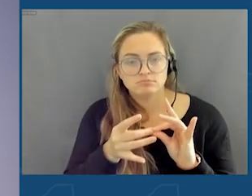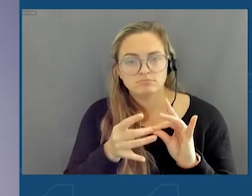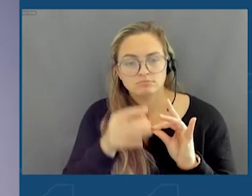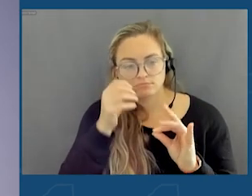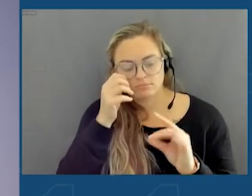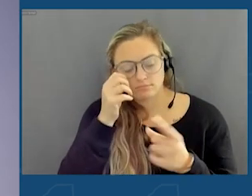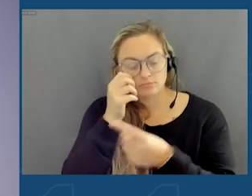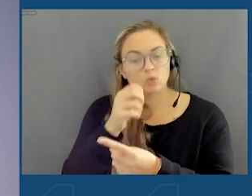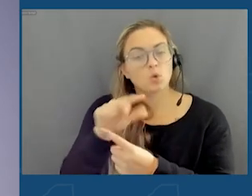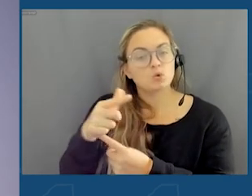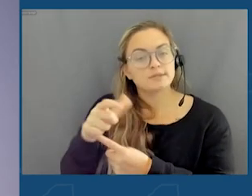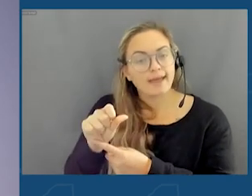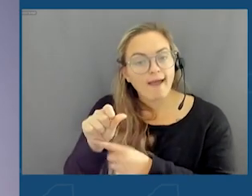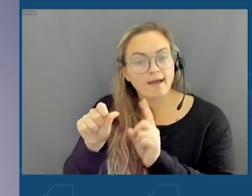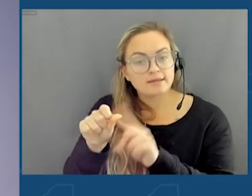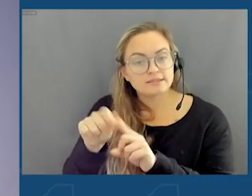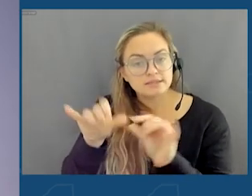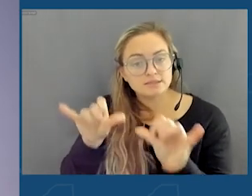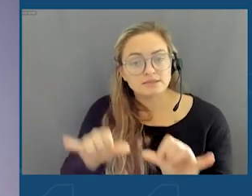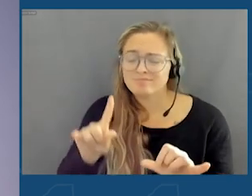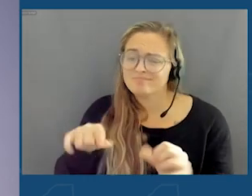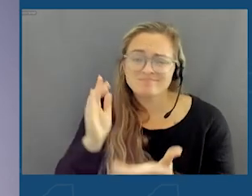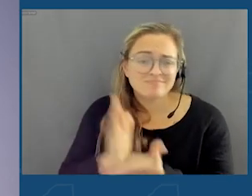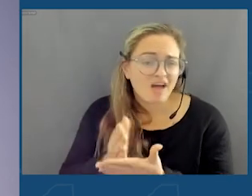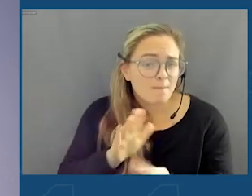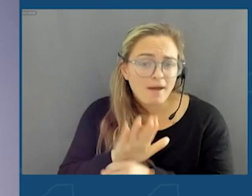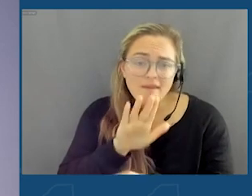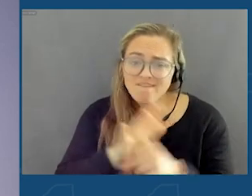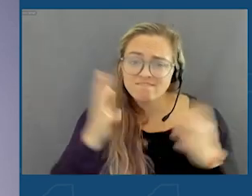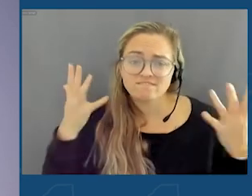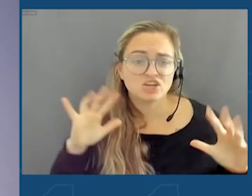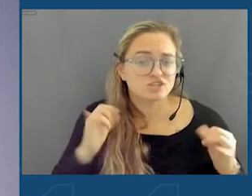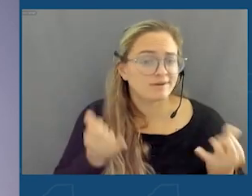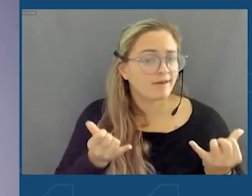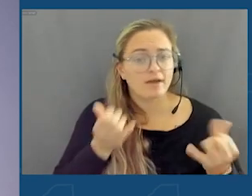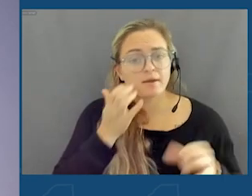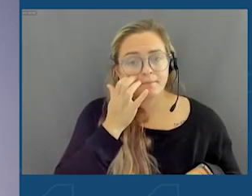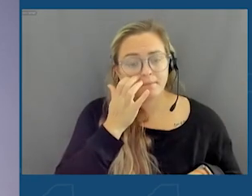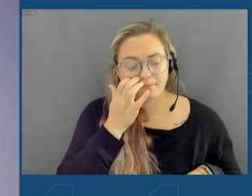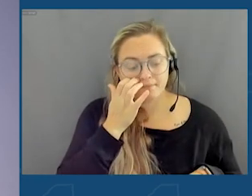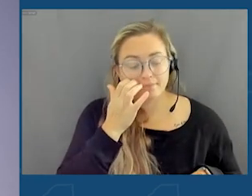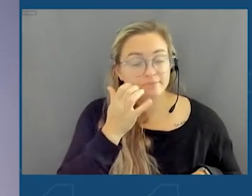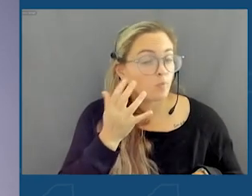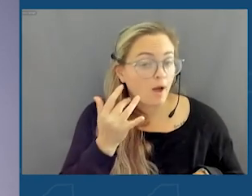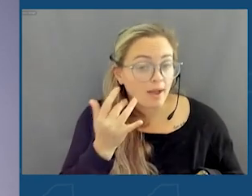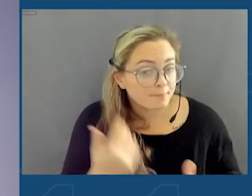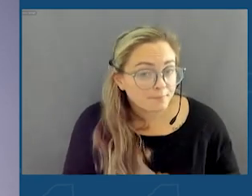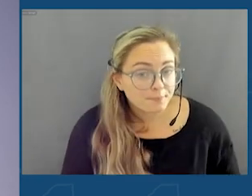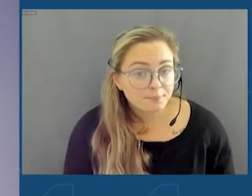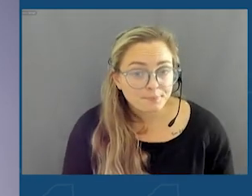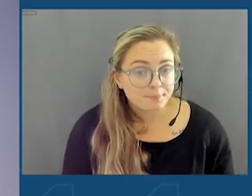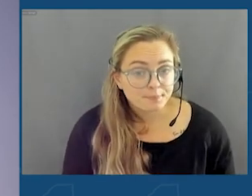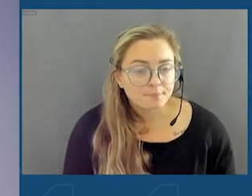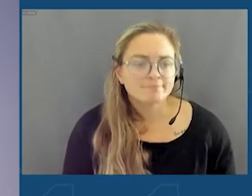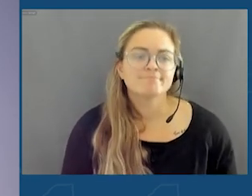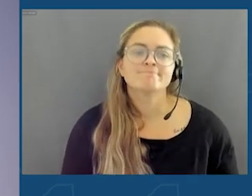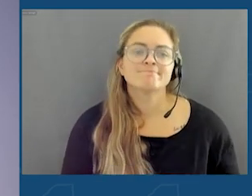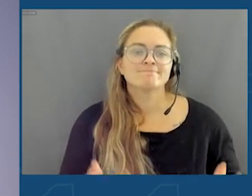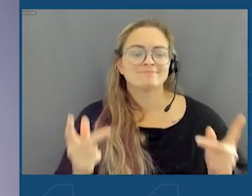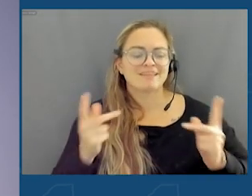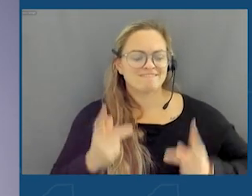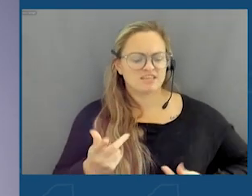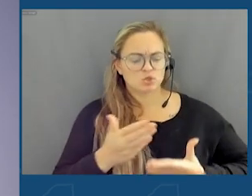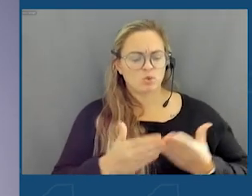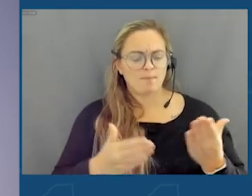gas hookups need to stop, and they need to stop today. And I'll tell you why. There's a physical principle, I think it